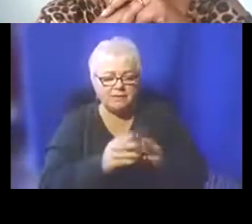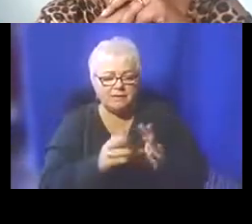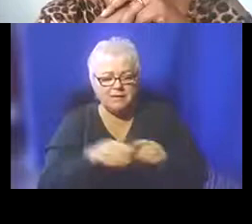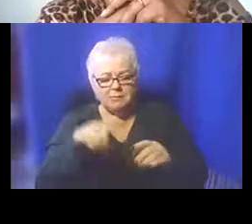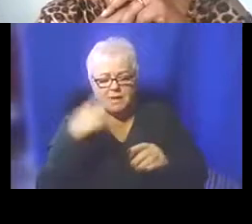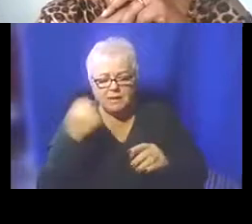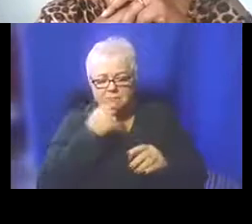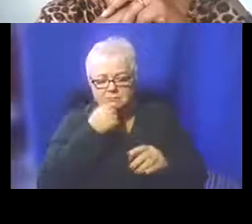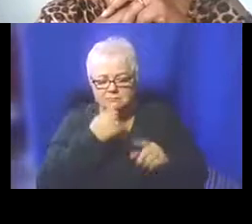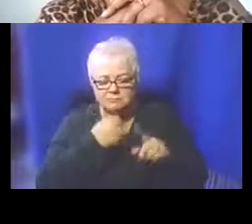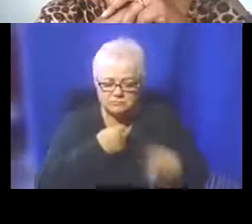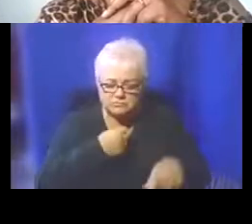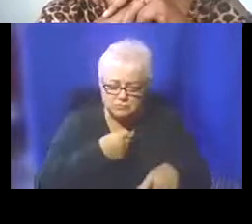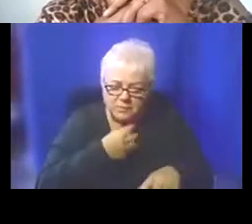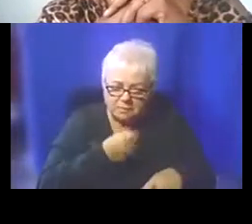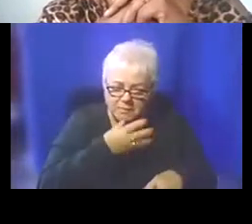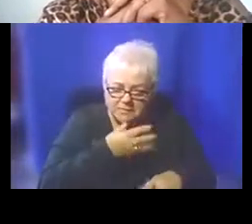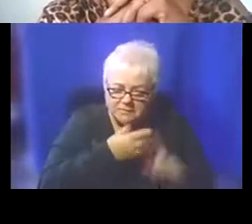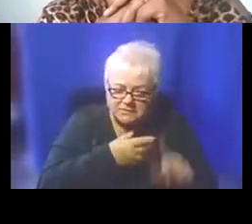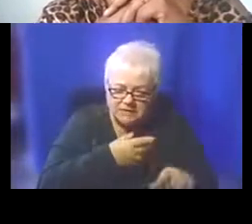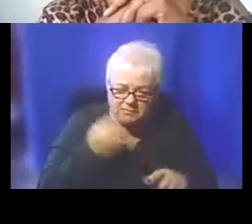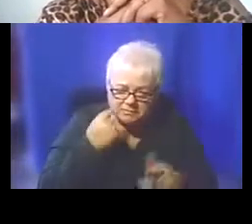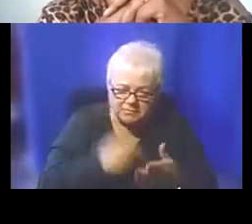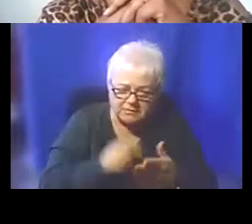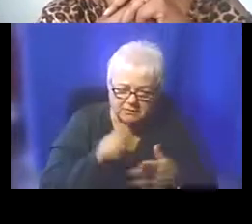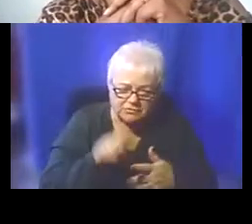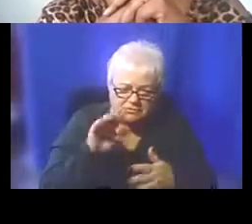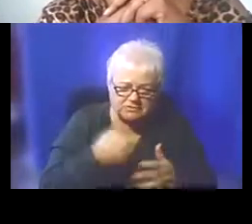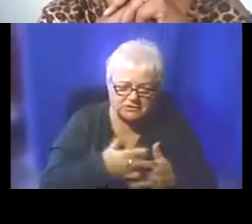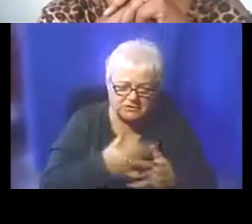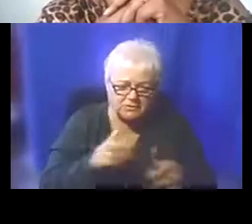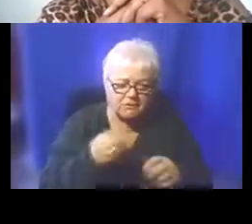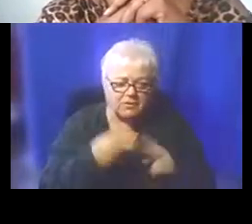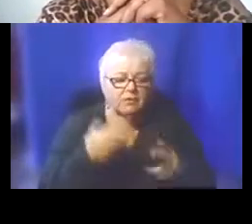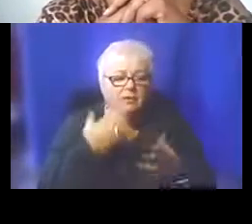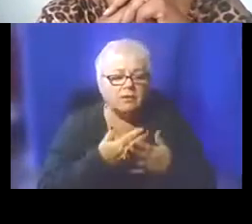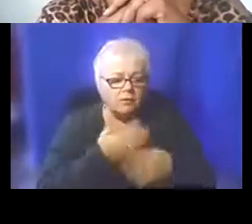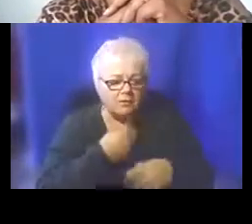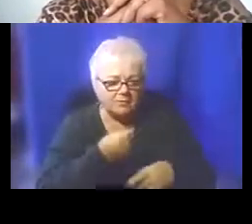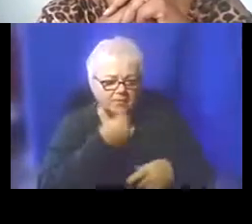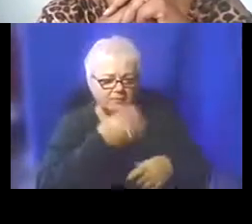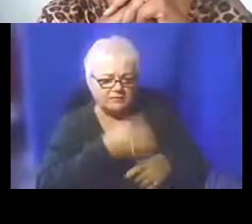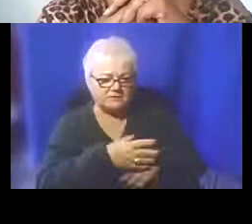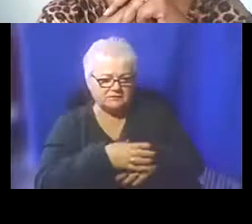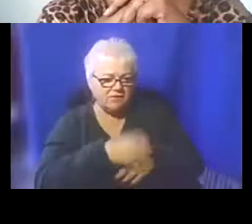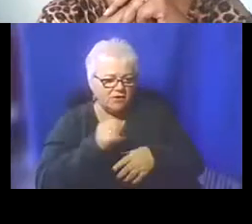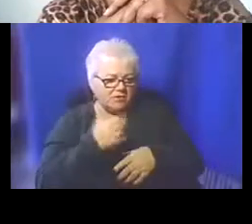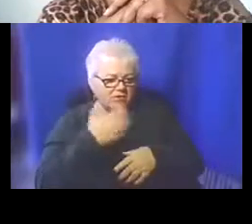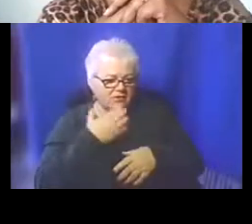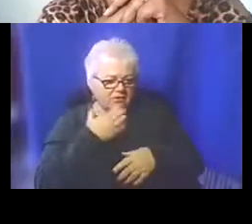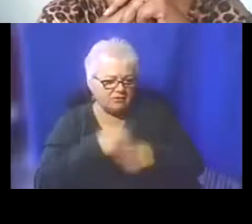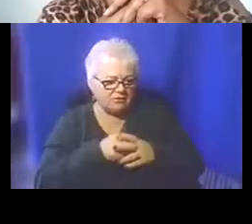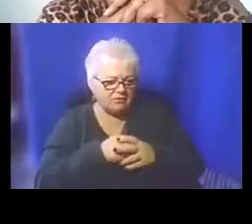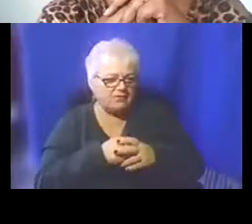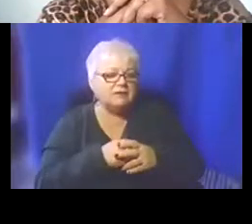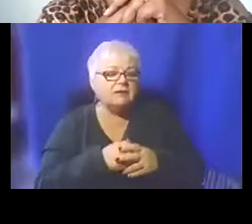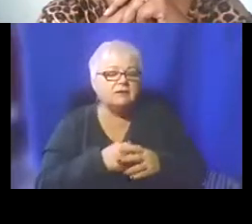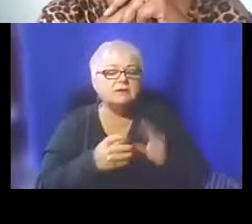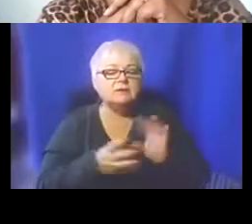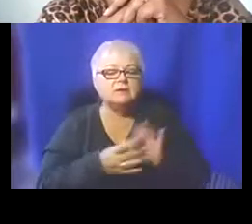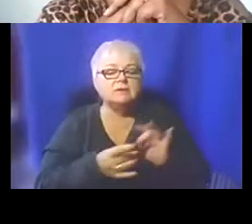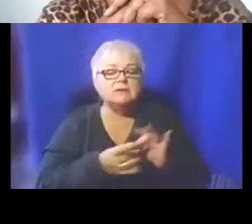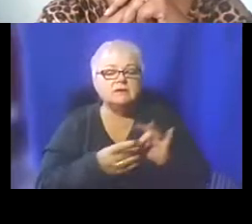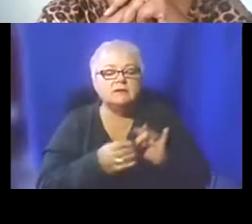white mother and says, I just wanted to mention to you that I noticed that your son is really doing quite well. And the white mother's response is, oh, thank you. She begins to go on and on about he